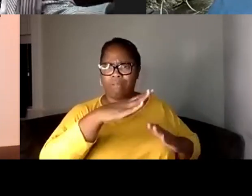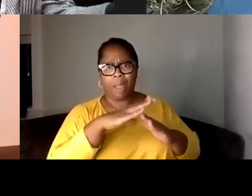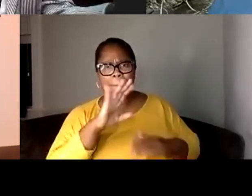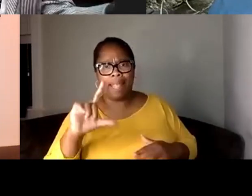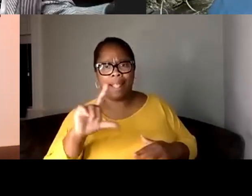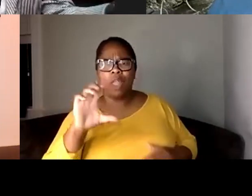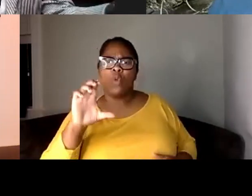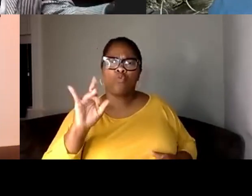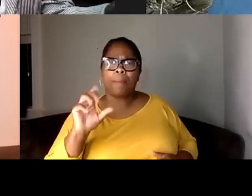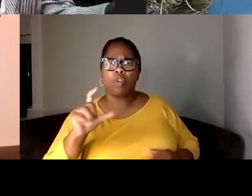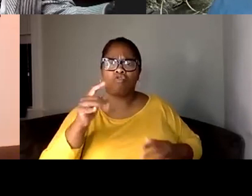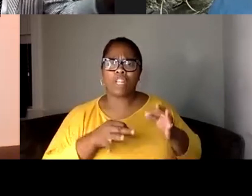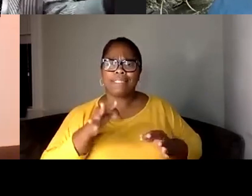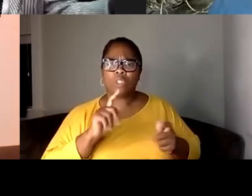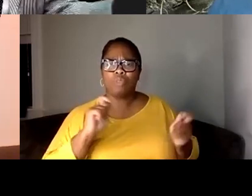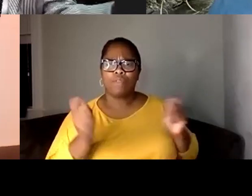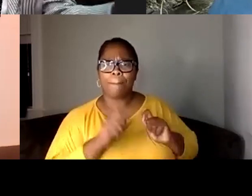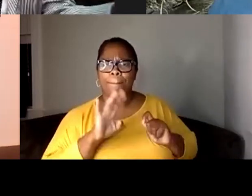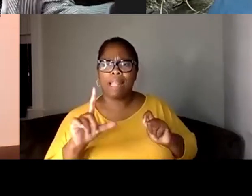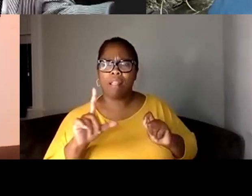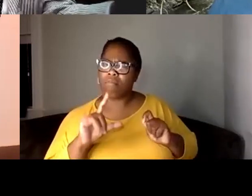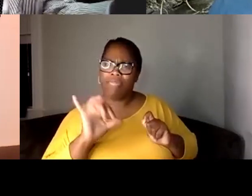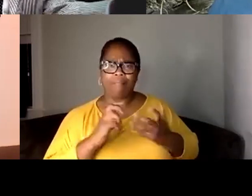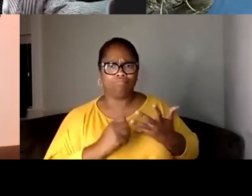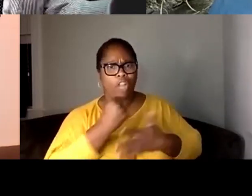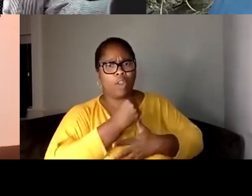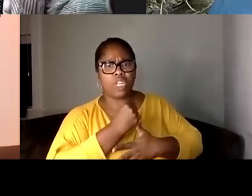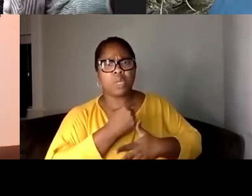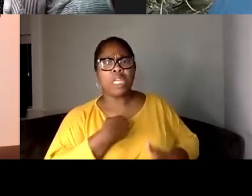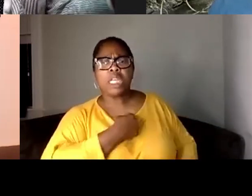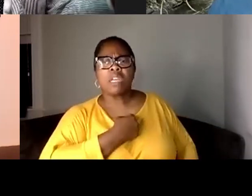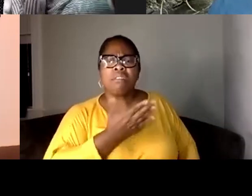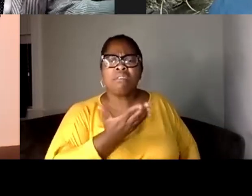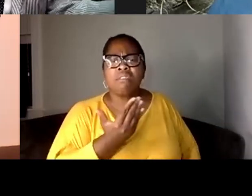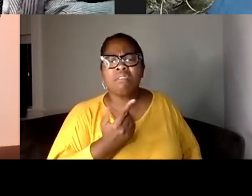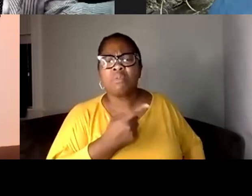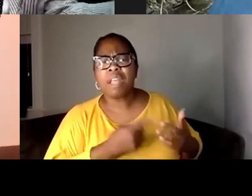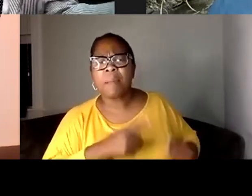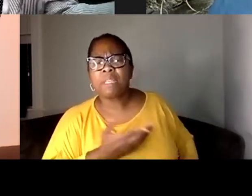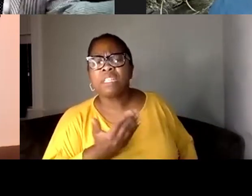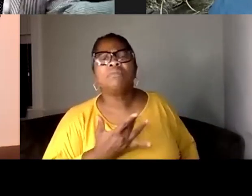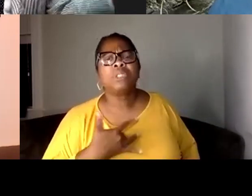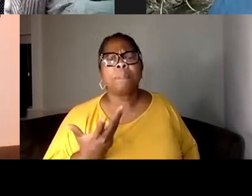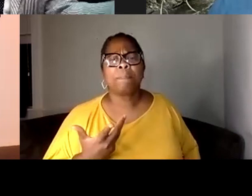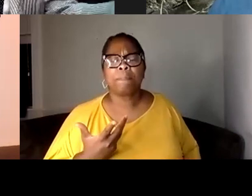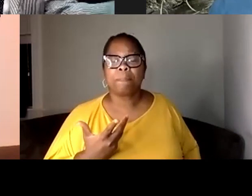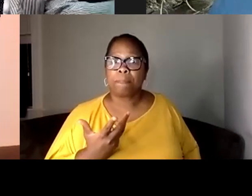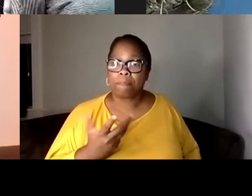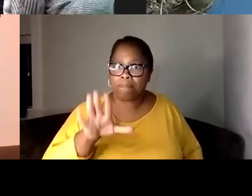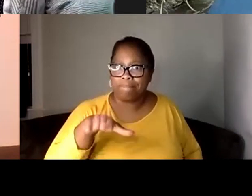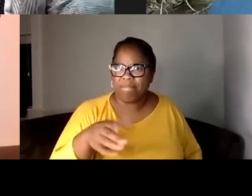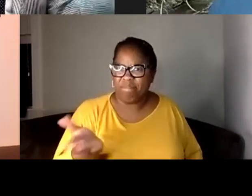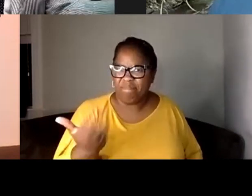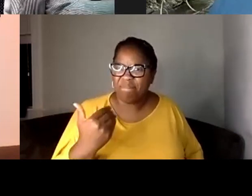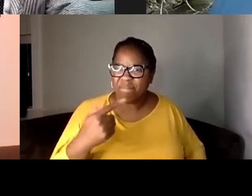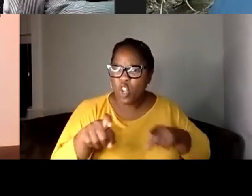our list. We're wondering what's happening. So we're asking folks to call the Assembly folks, call our speaker, and just